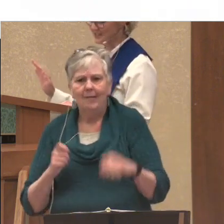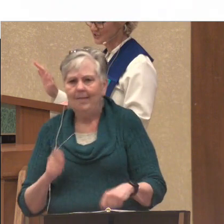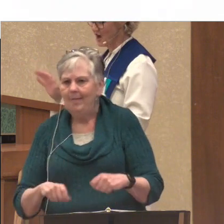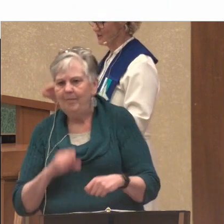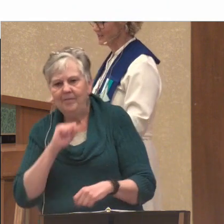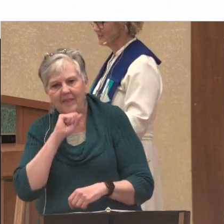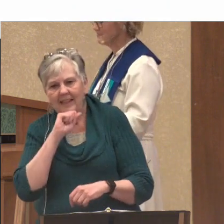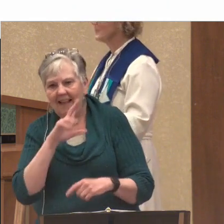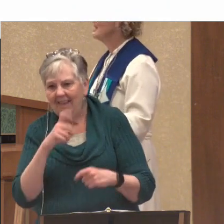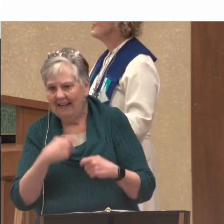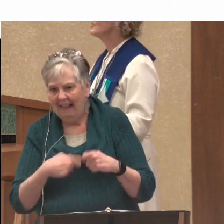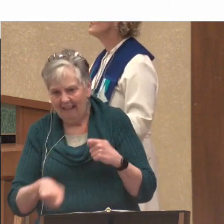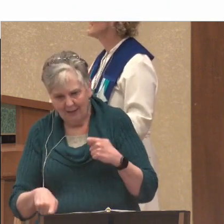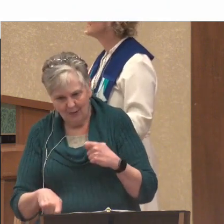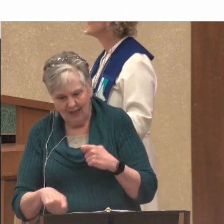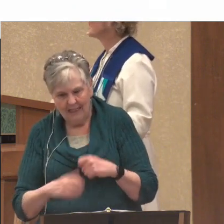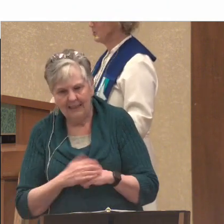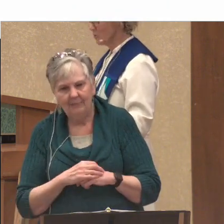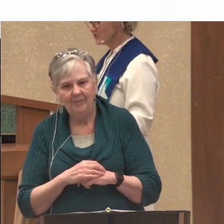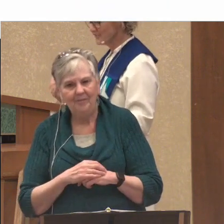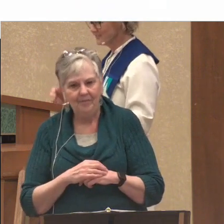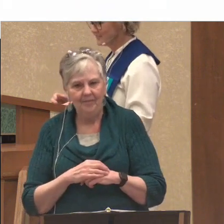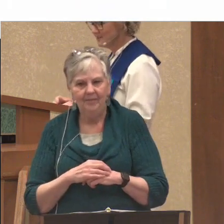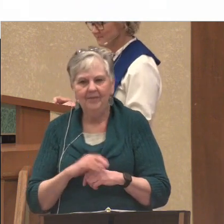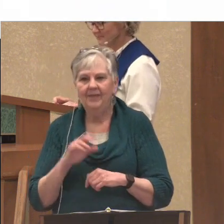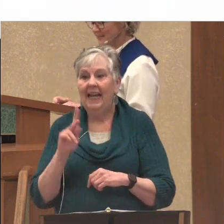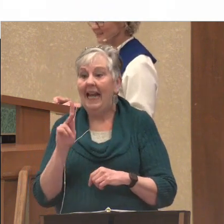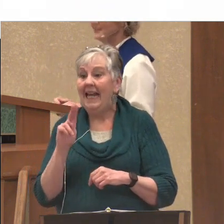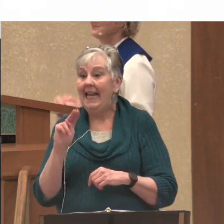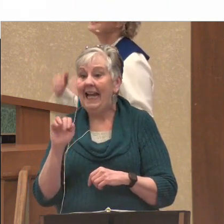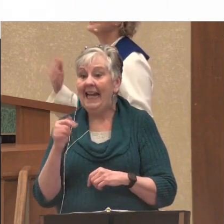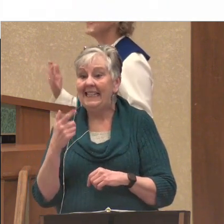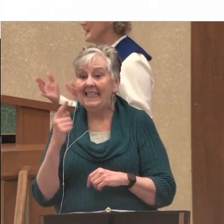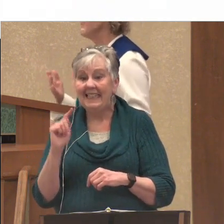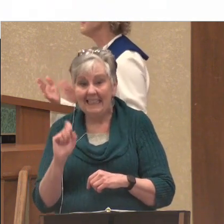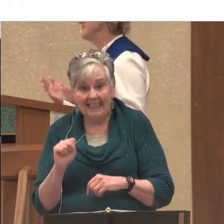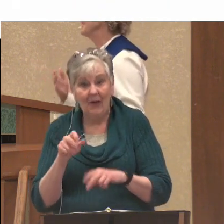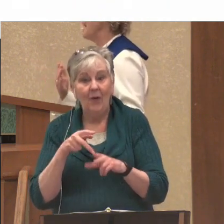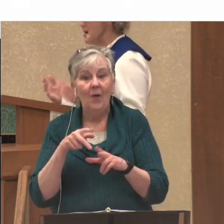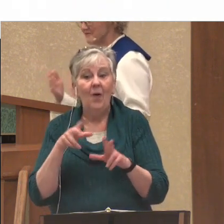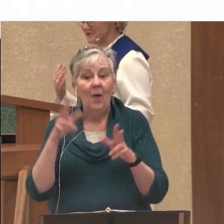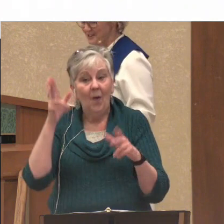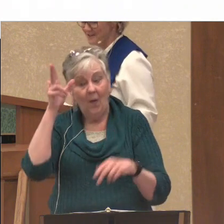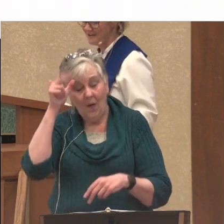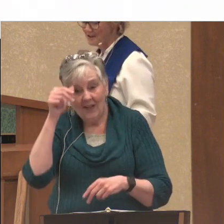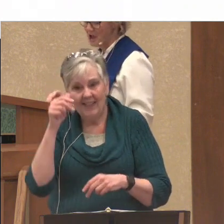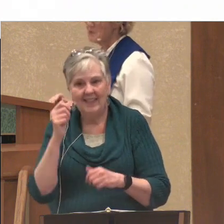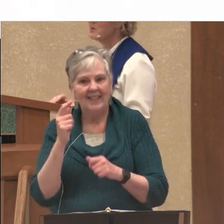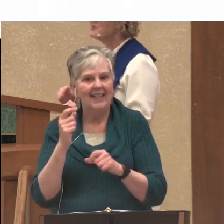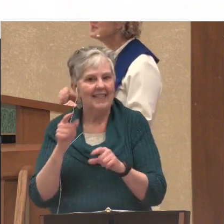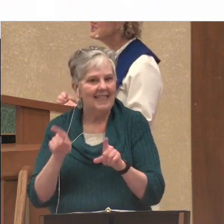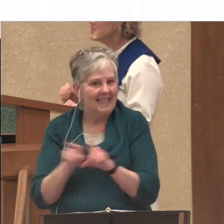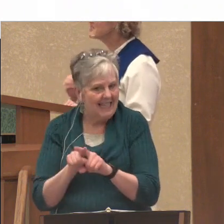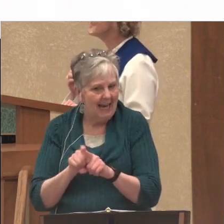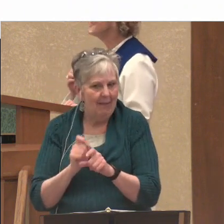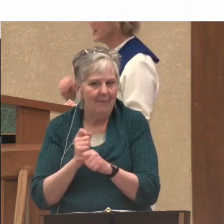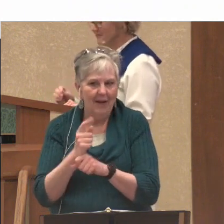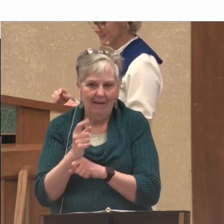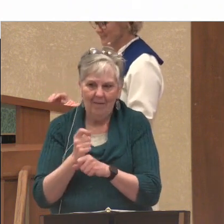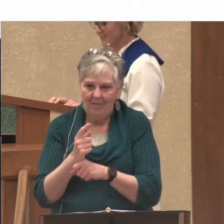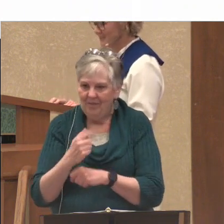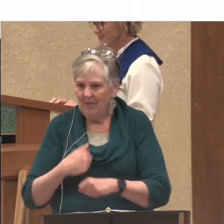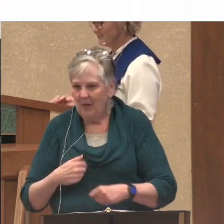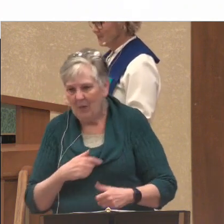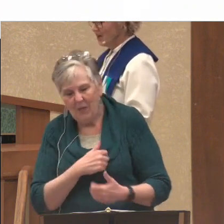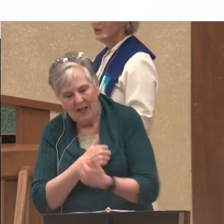is electronic. There are knights and horses. It's the same thing every year, but we just love